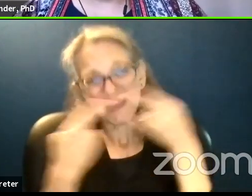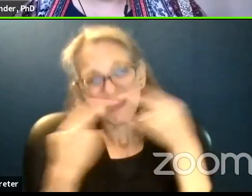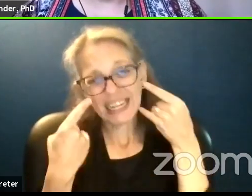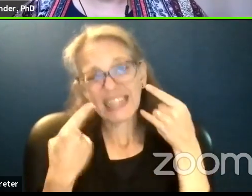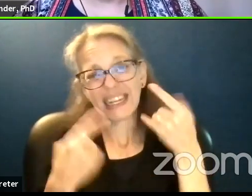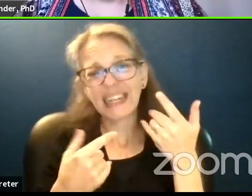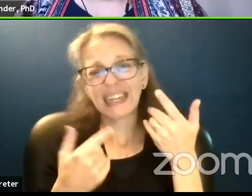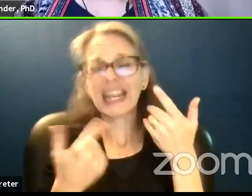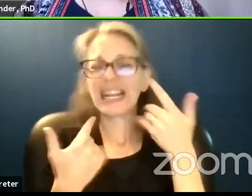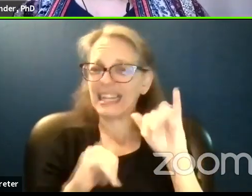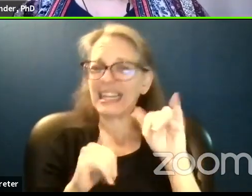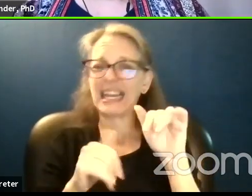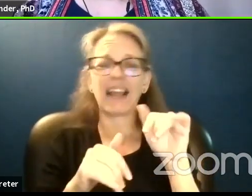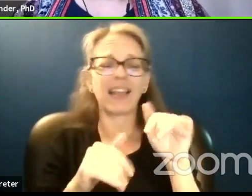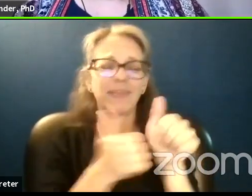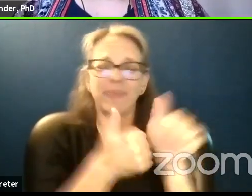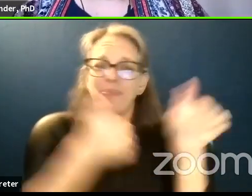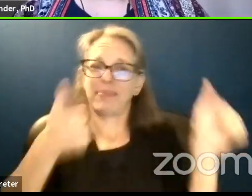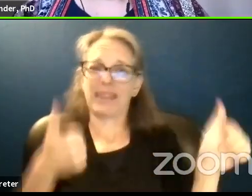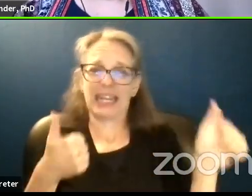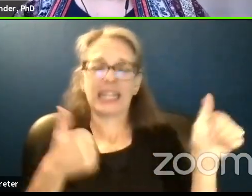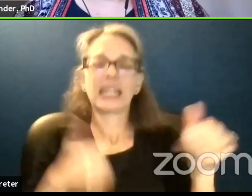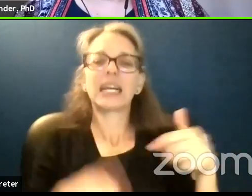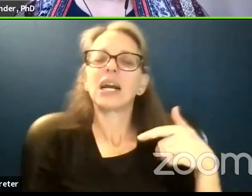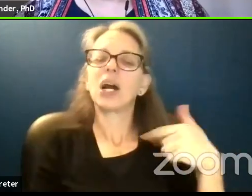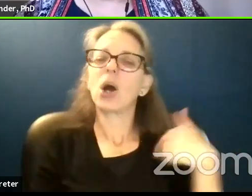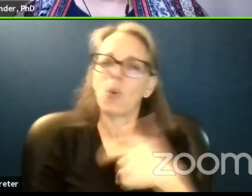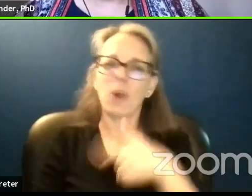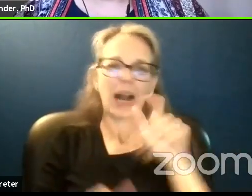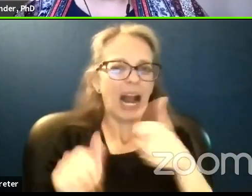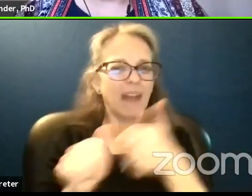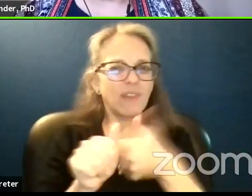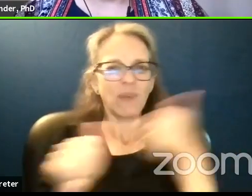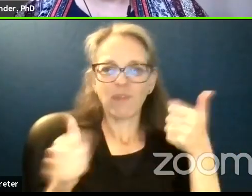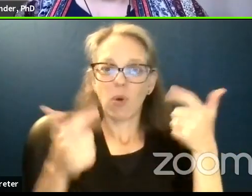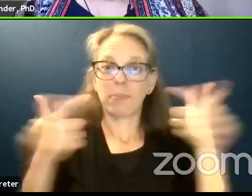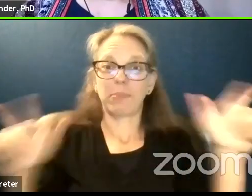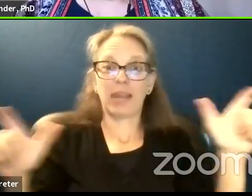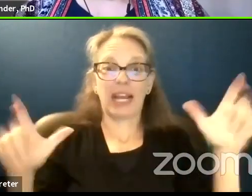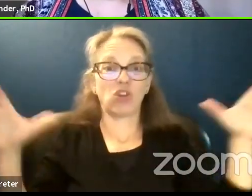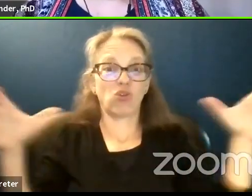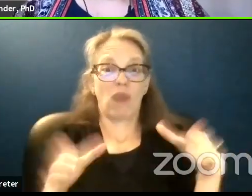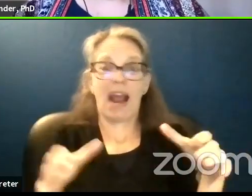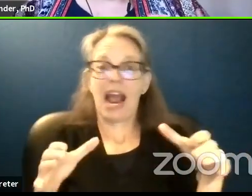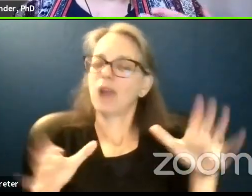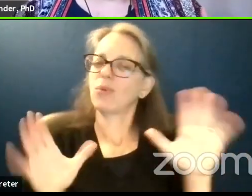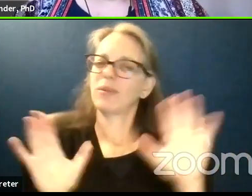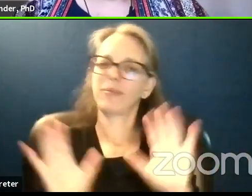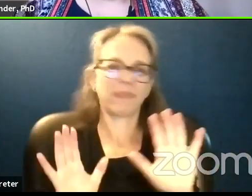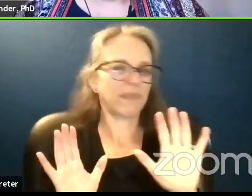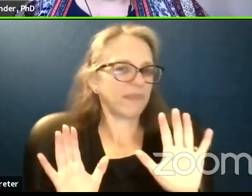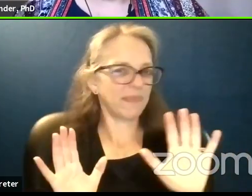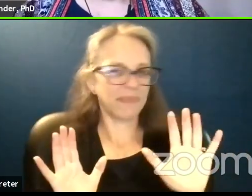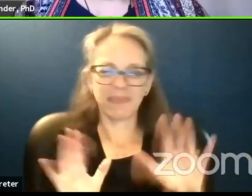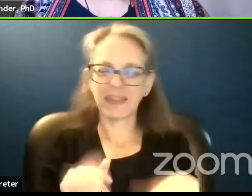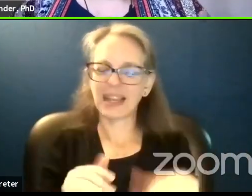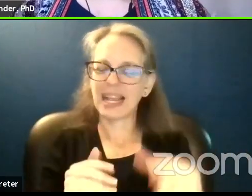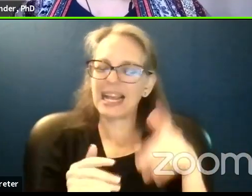some space. We're still going to have to avoid very large crowds. We're going to have to be